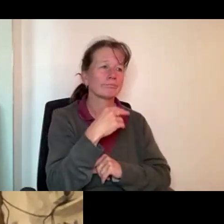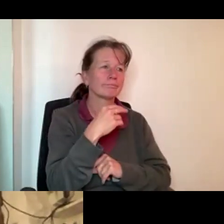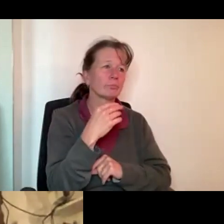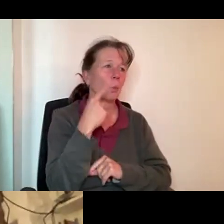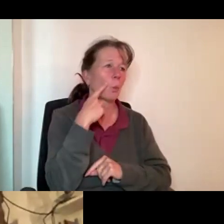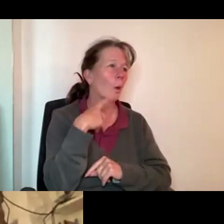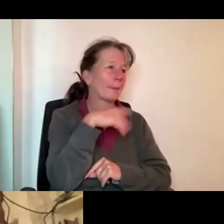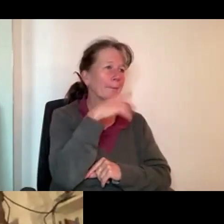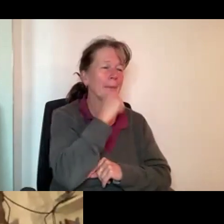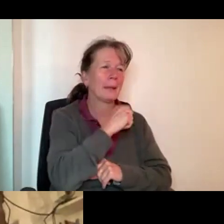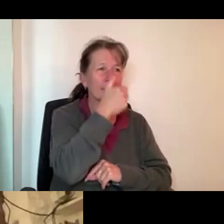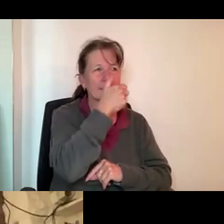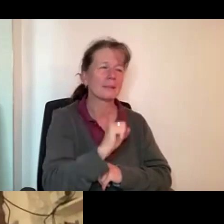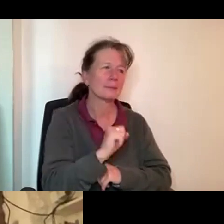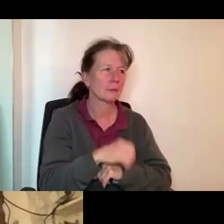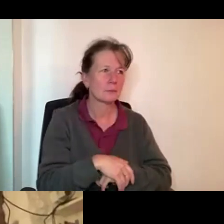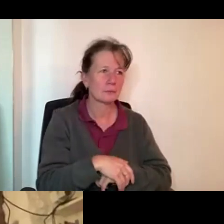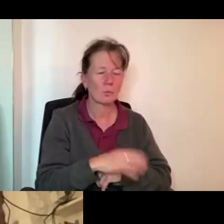their 60s.